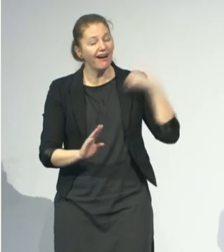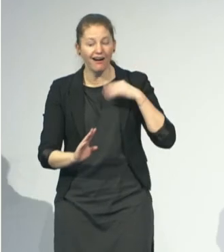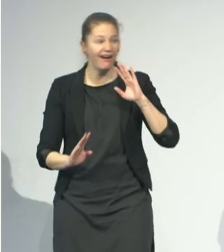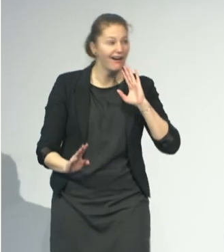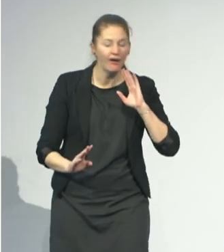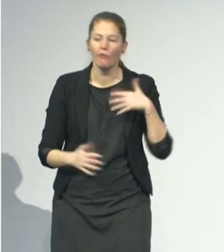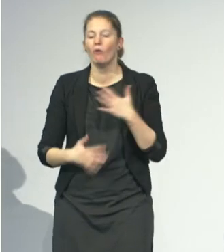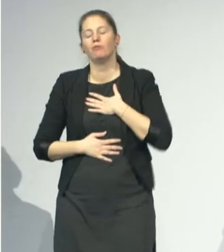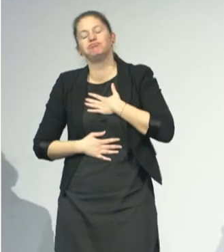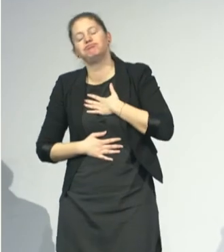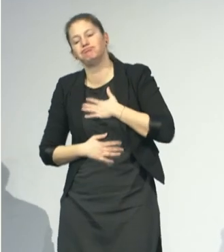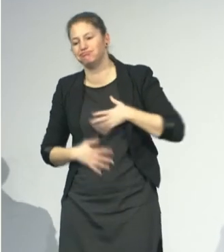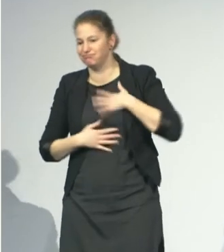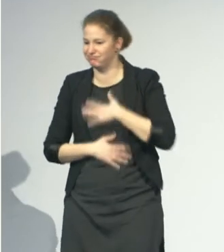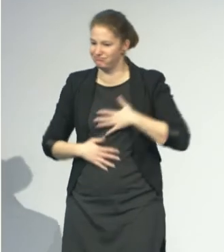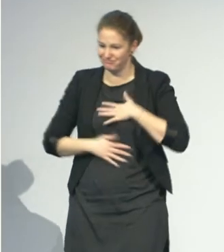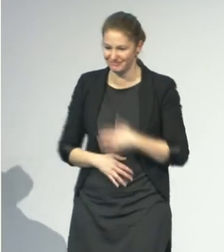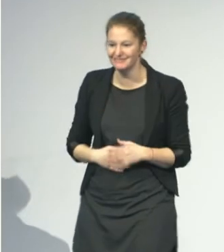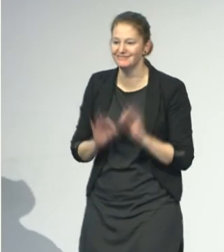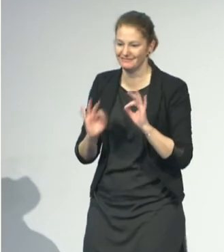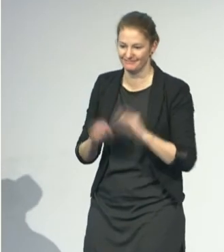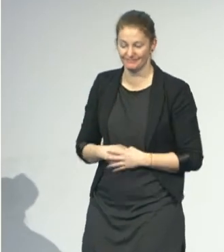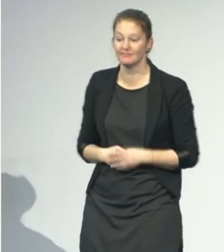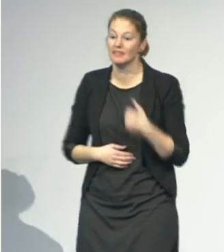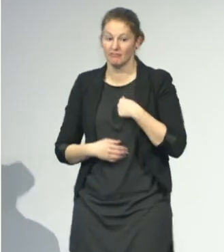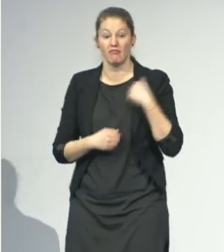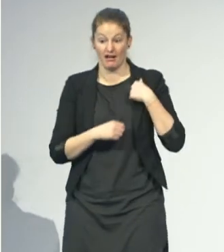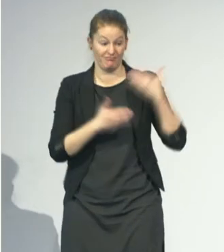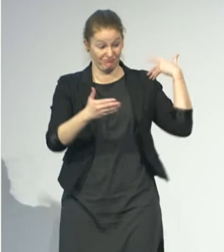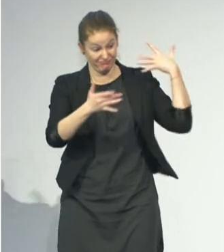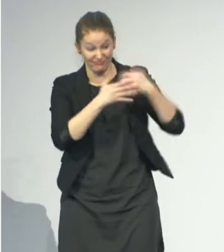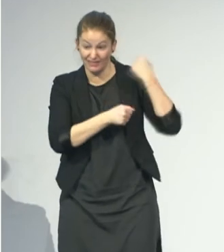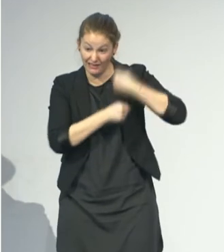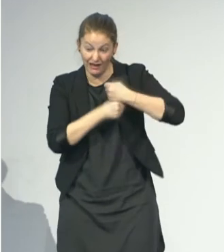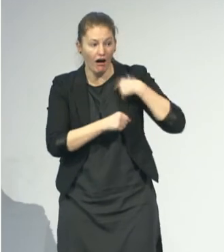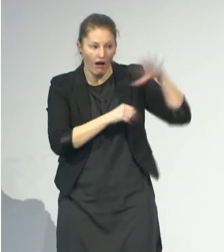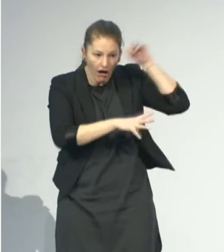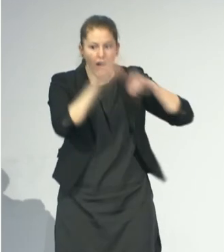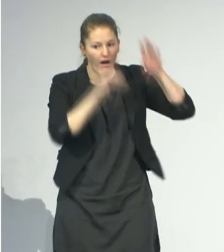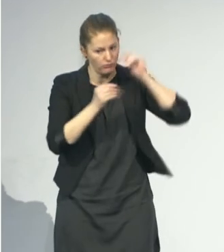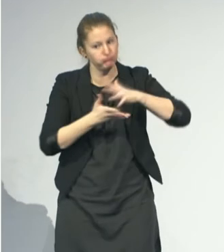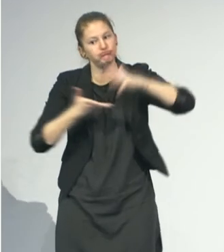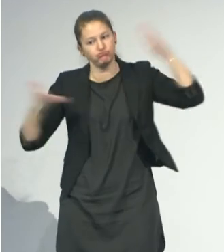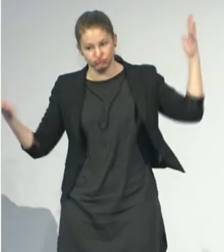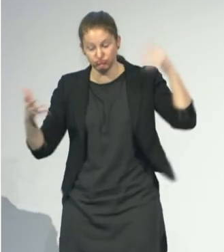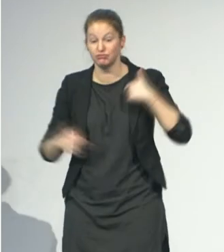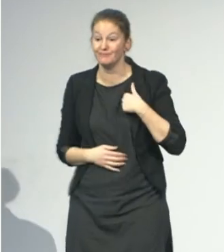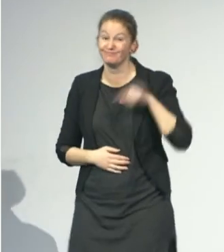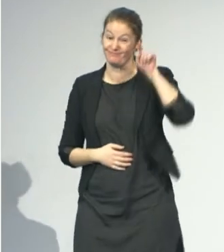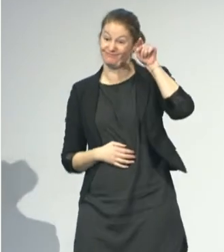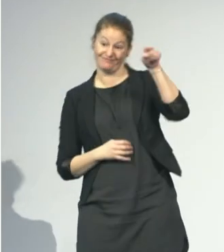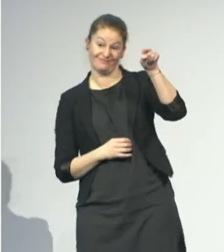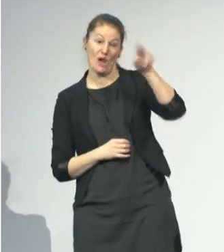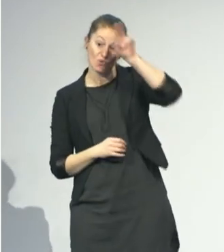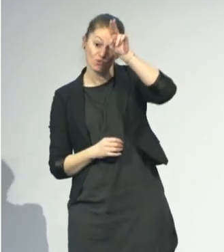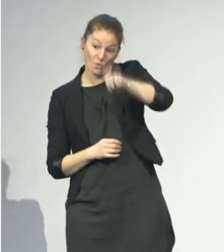learning. And what we found is that, for instance, the work we've done with the folks at Uloba has taught us a lot too. So it's not